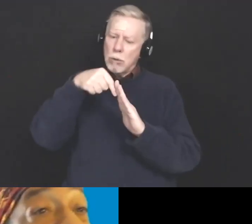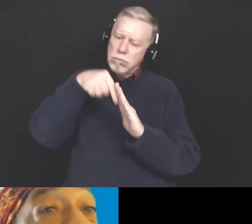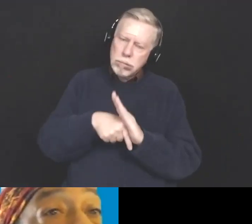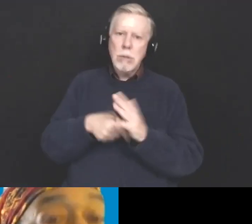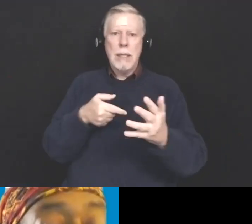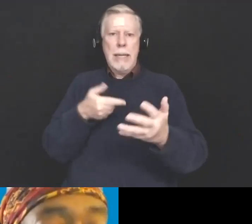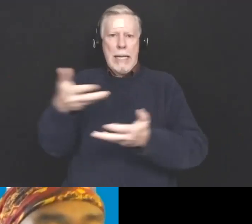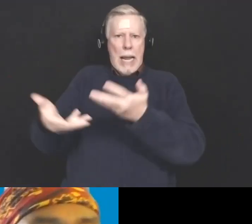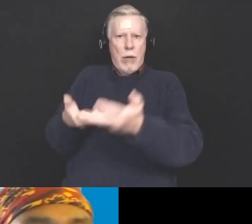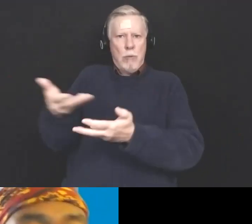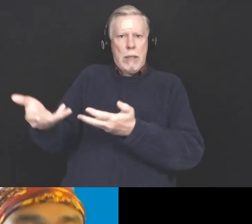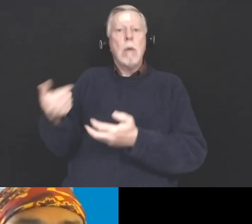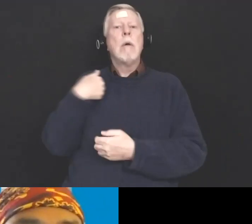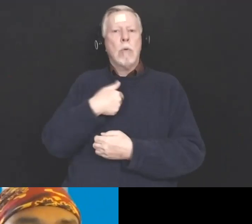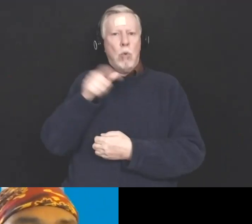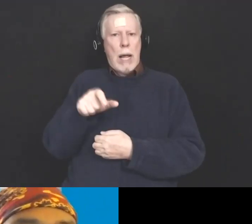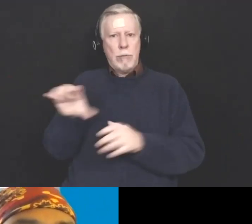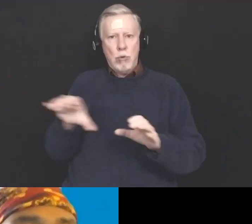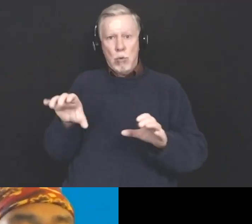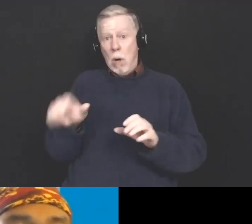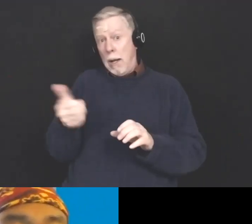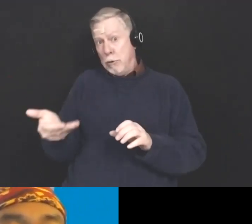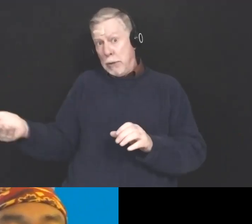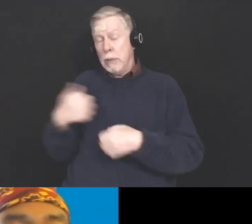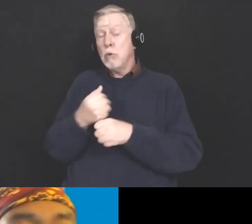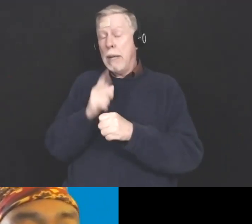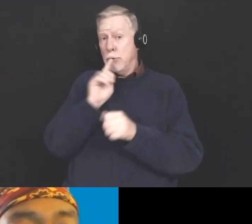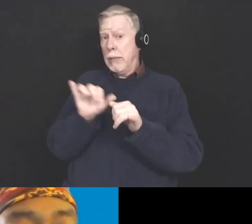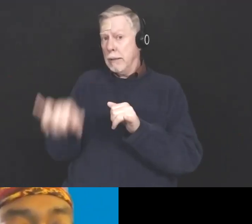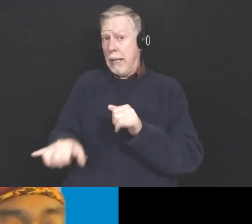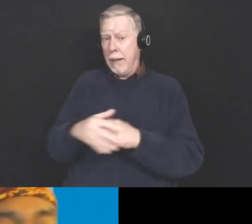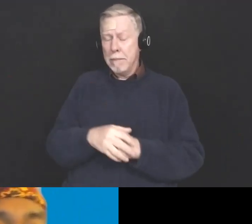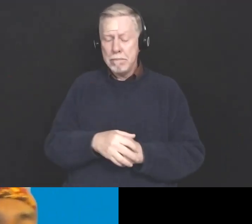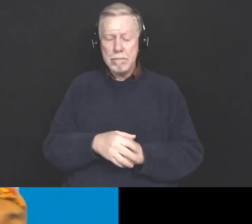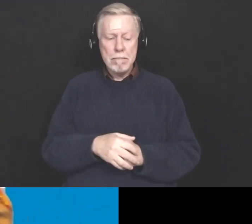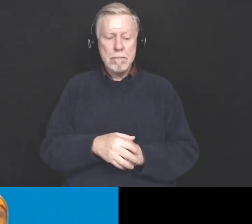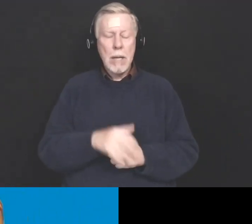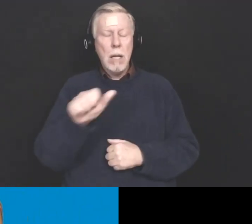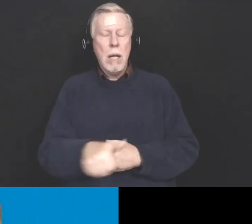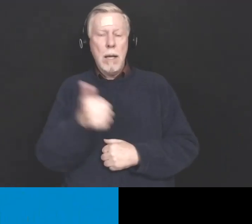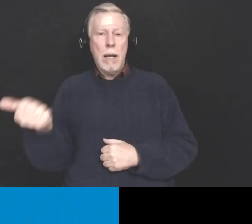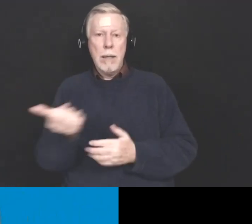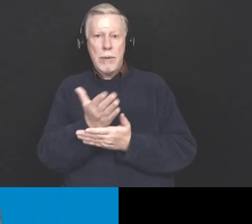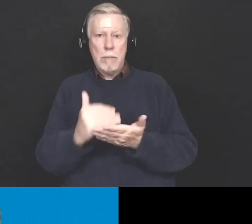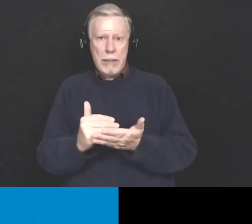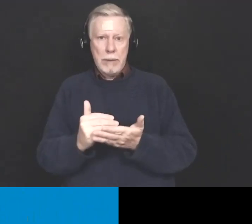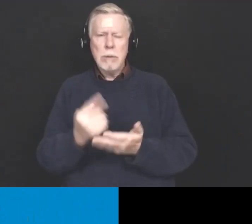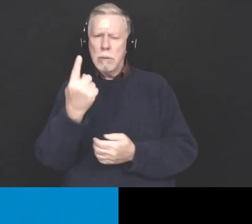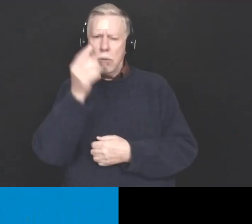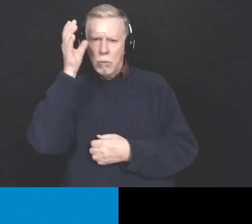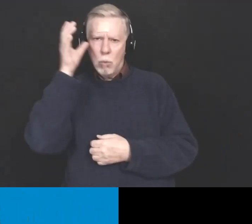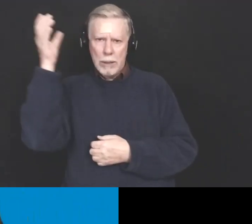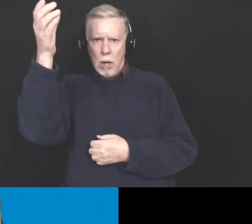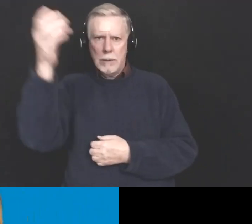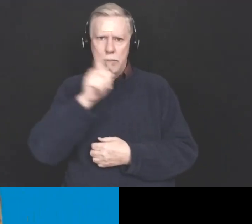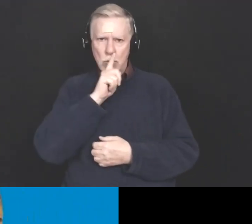some other things to make sure that they stay there. The other piece was his one concept that was really